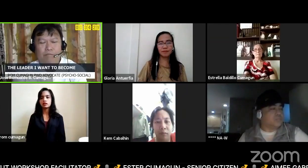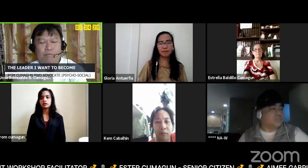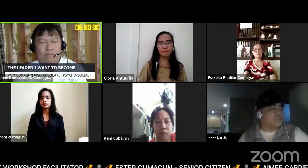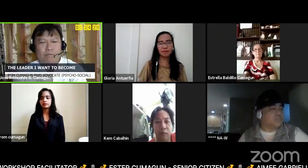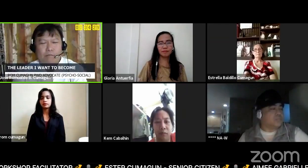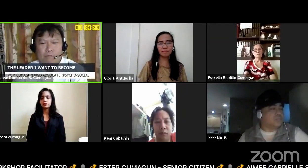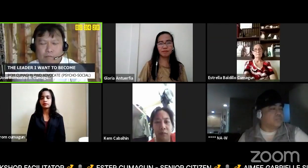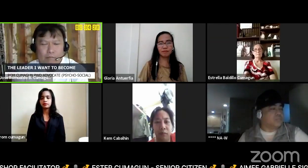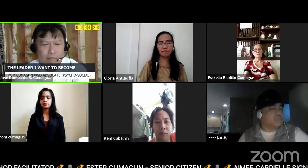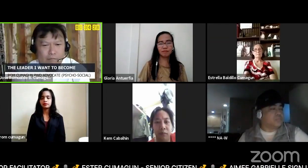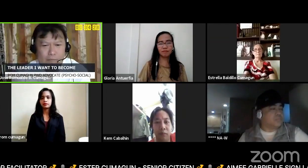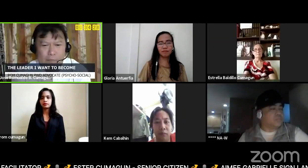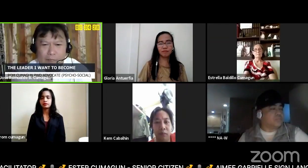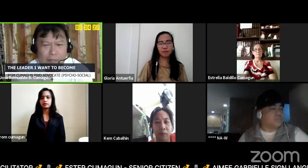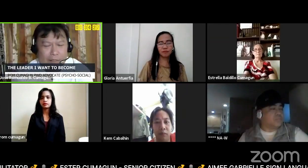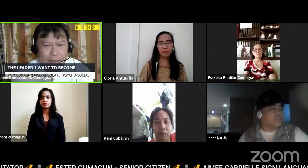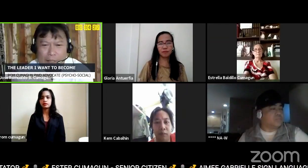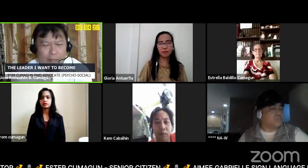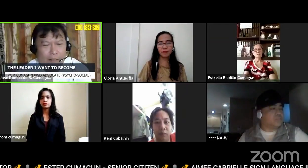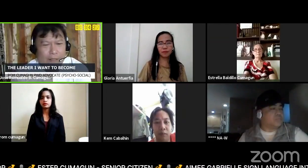just had to